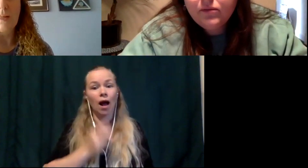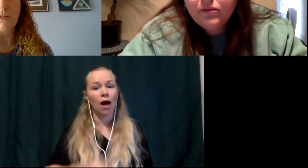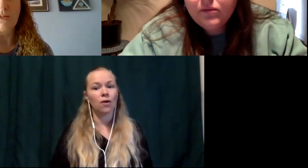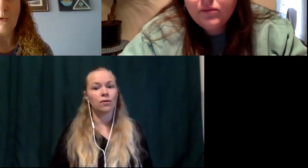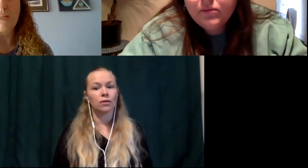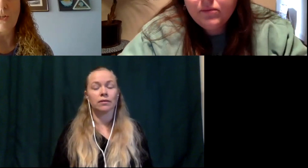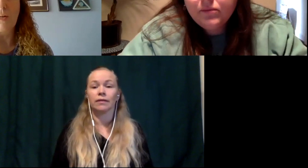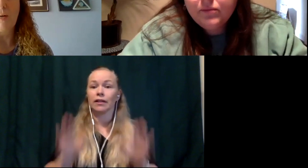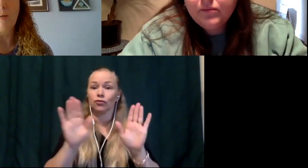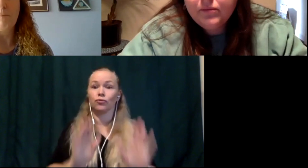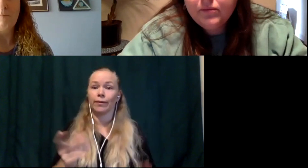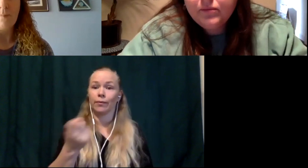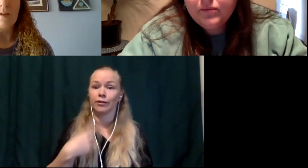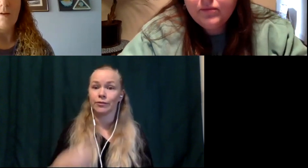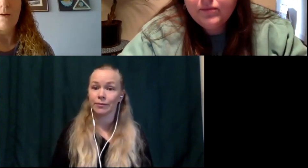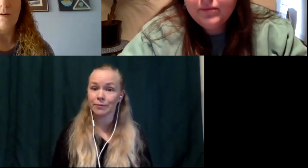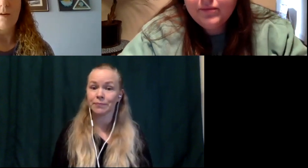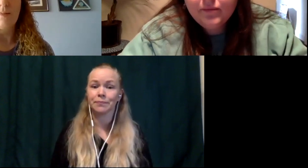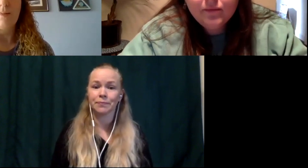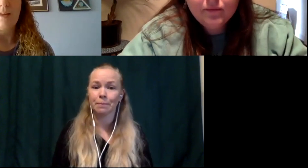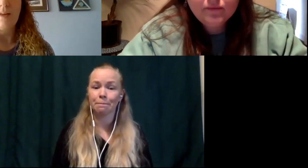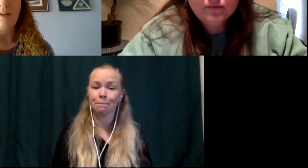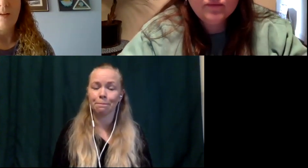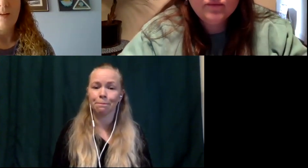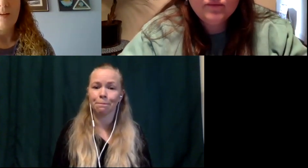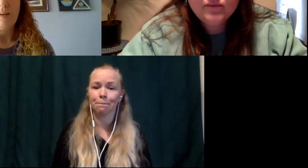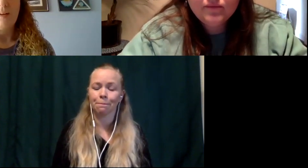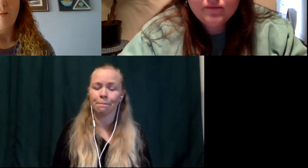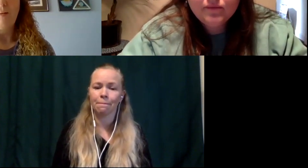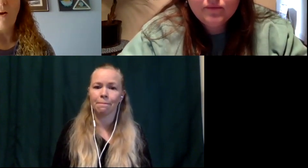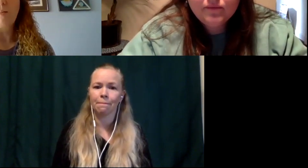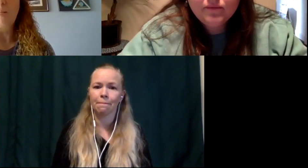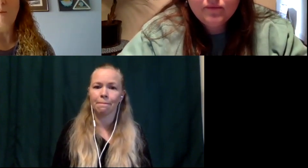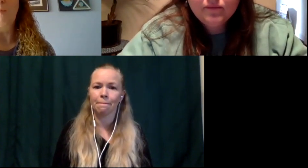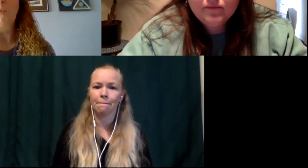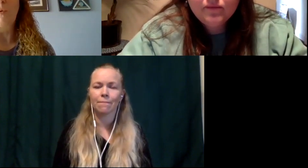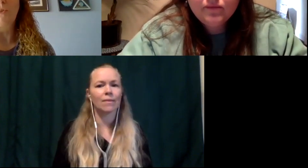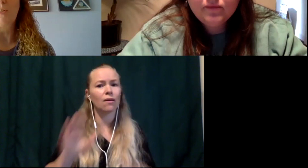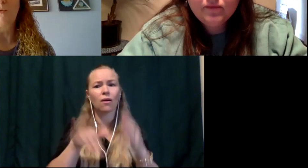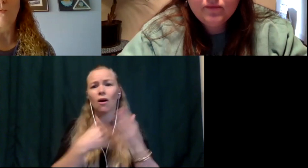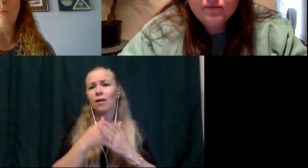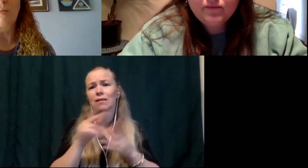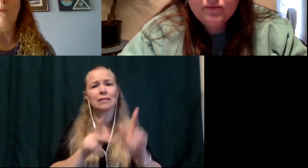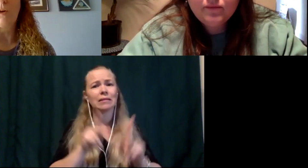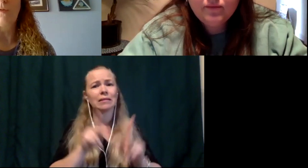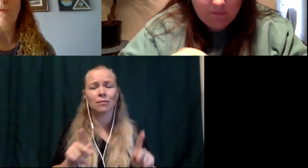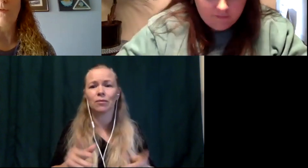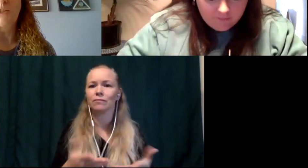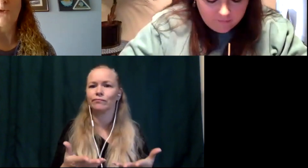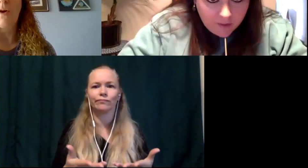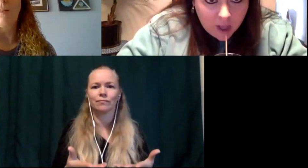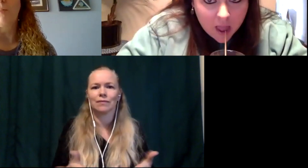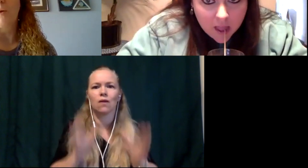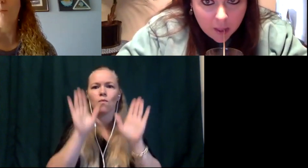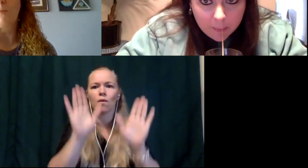great story. That's a great question. All of these people were just really wonderful to talk